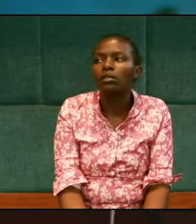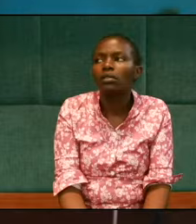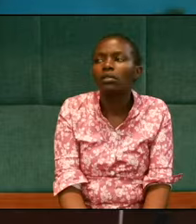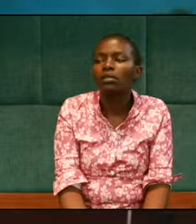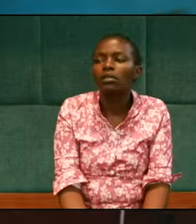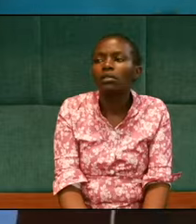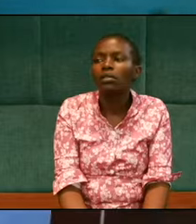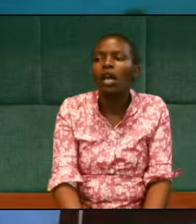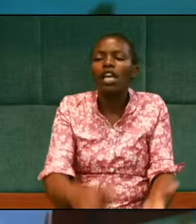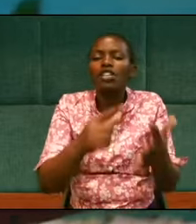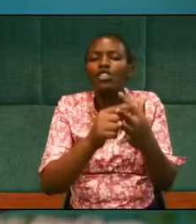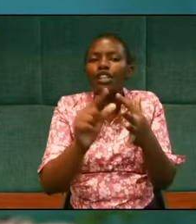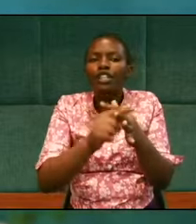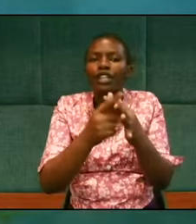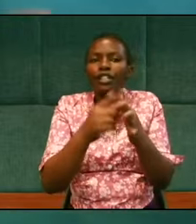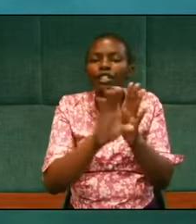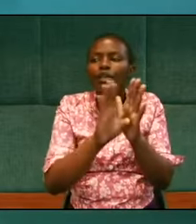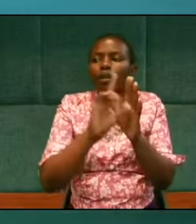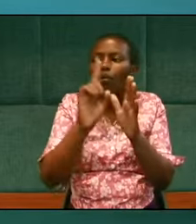Look at this again.